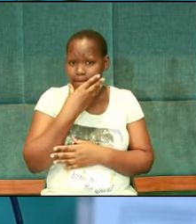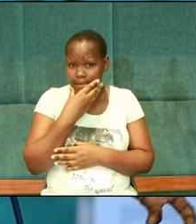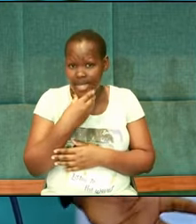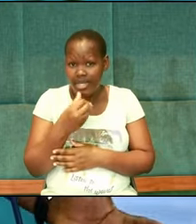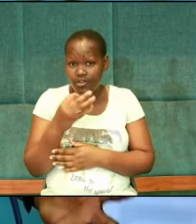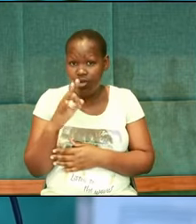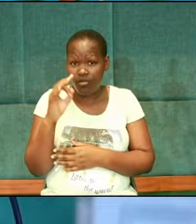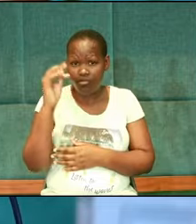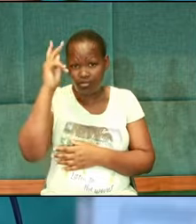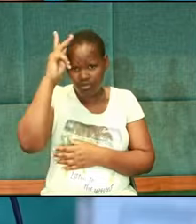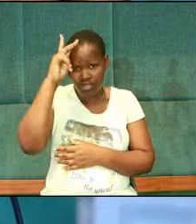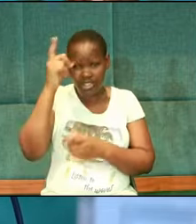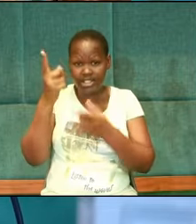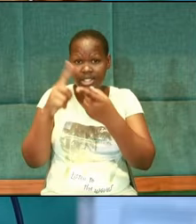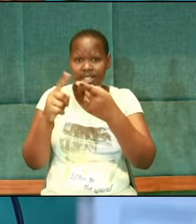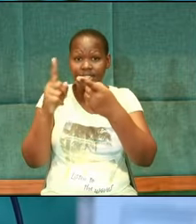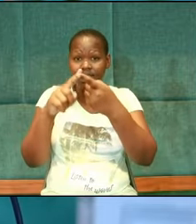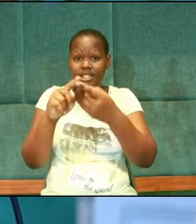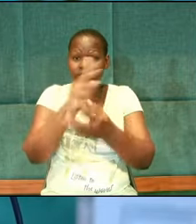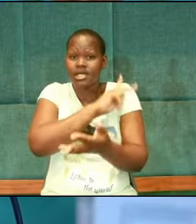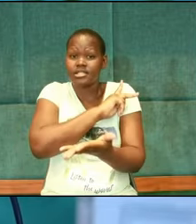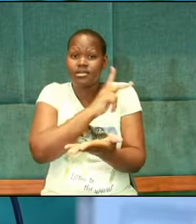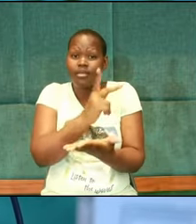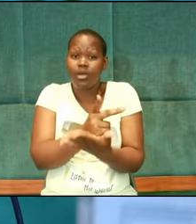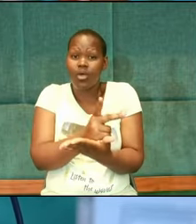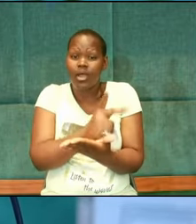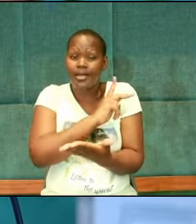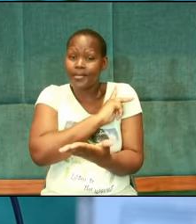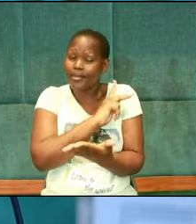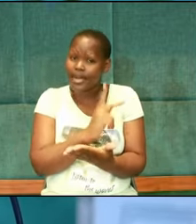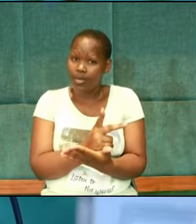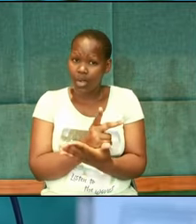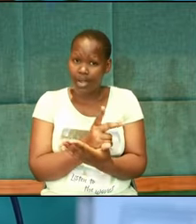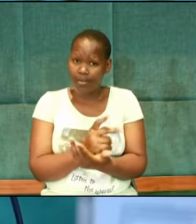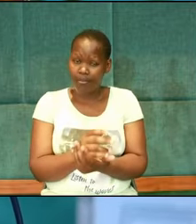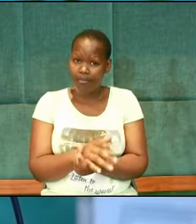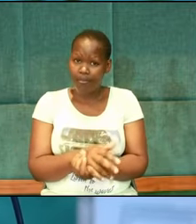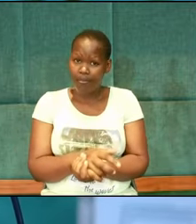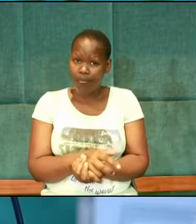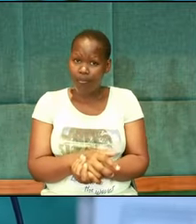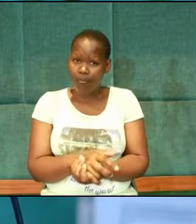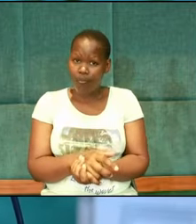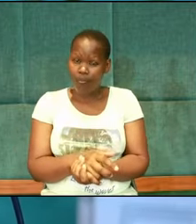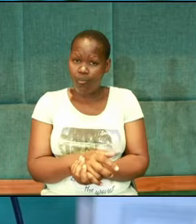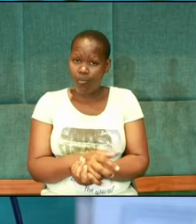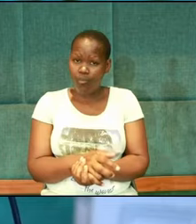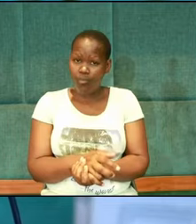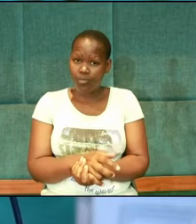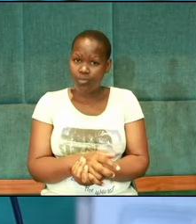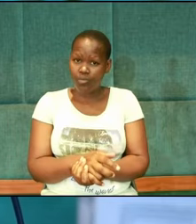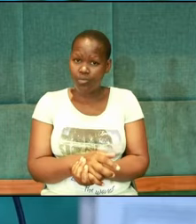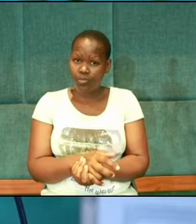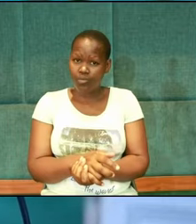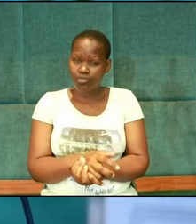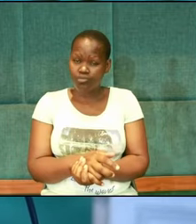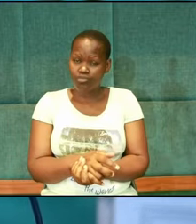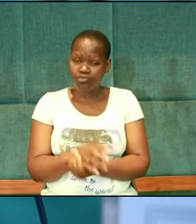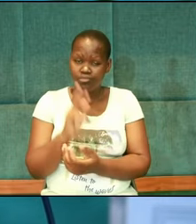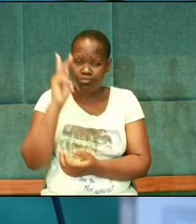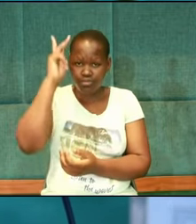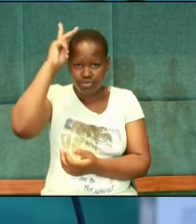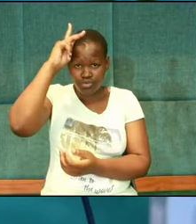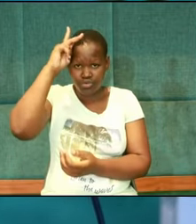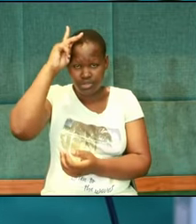knowledge increases power, power, power, power. Ha! Knowledge.